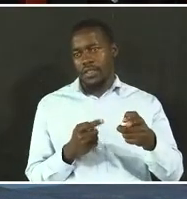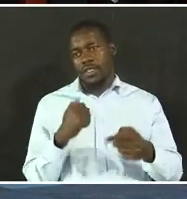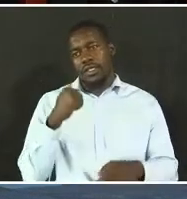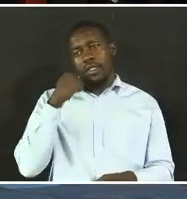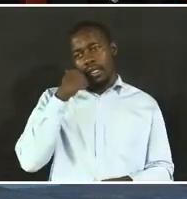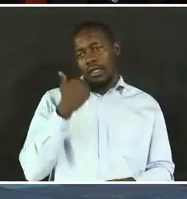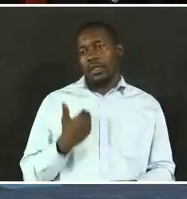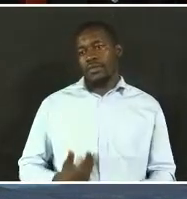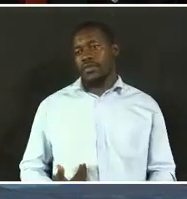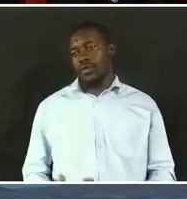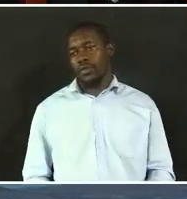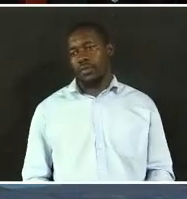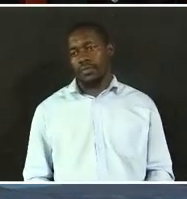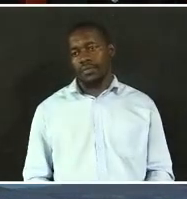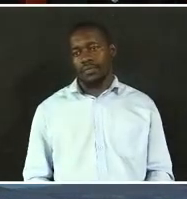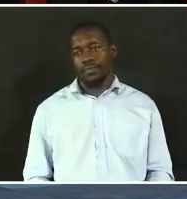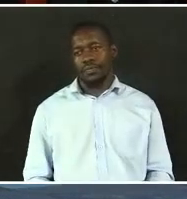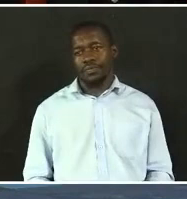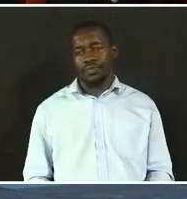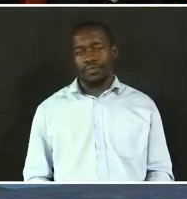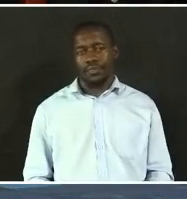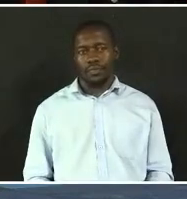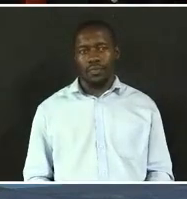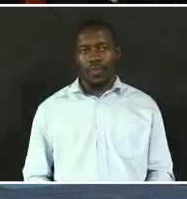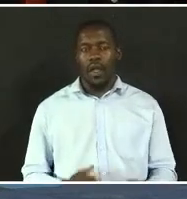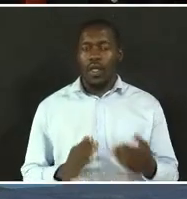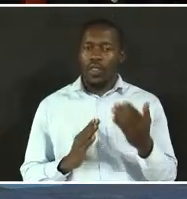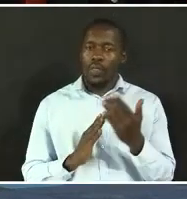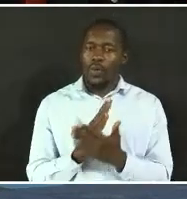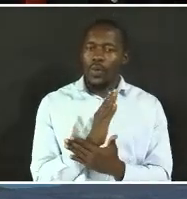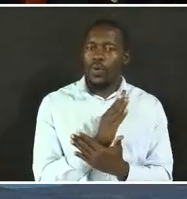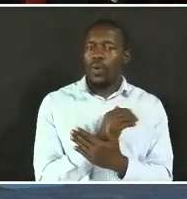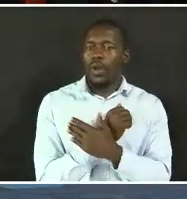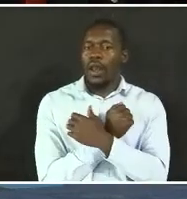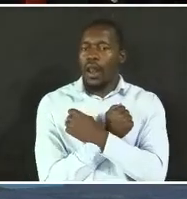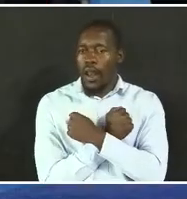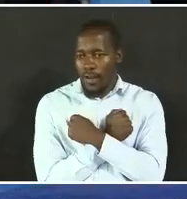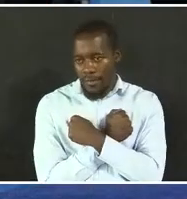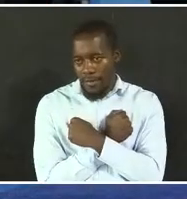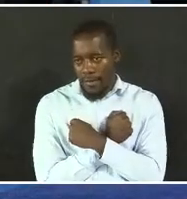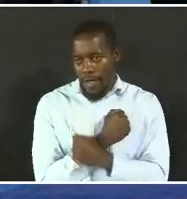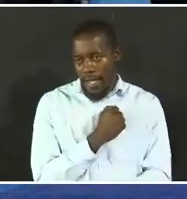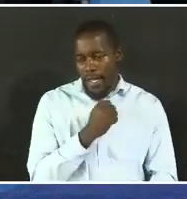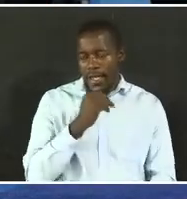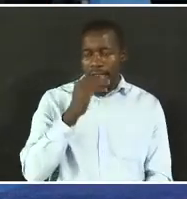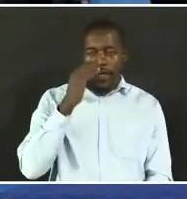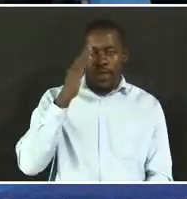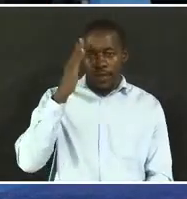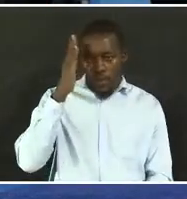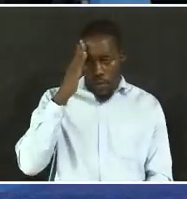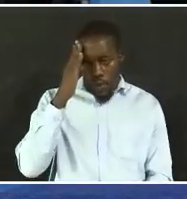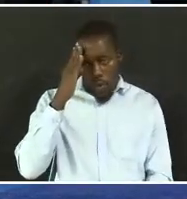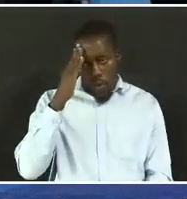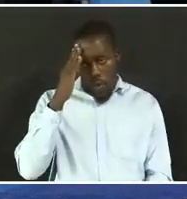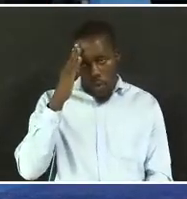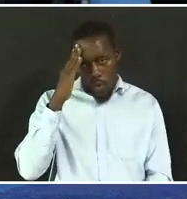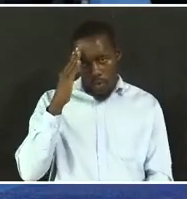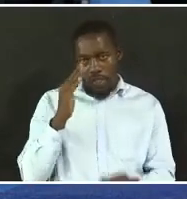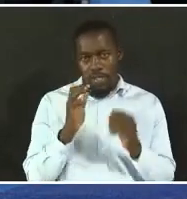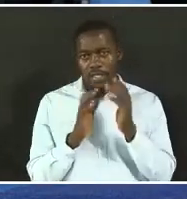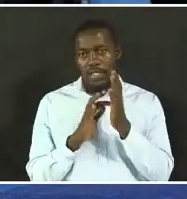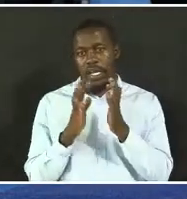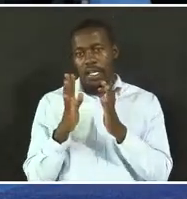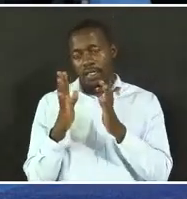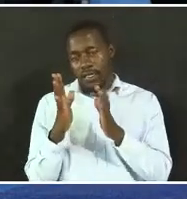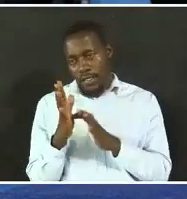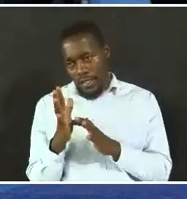any other. So it's through our love that they get to discover us and they get to relate with us and